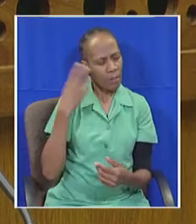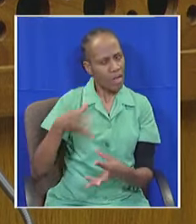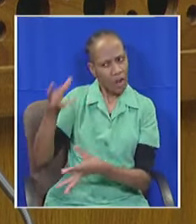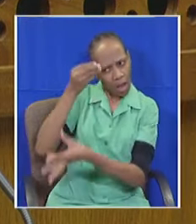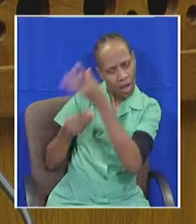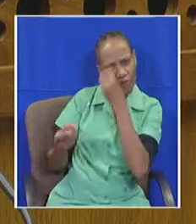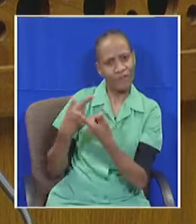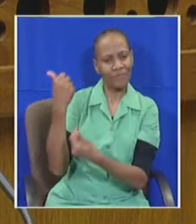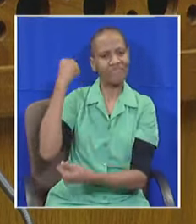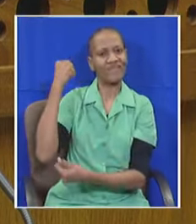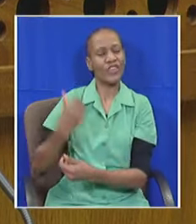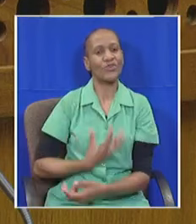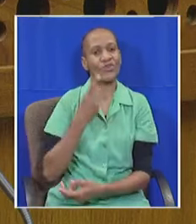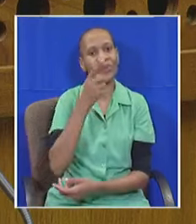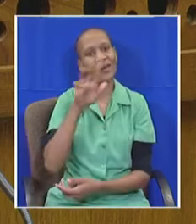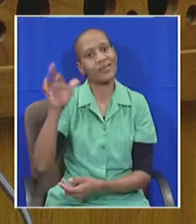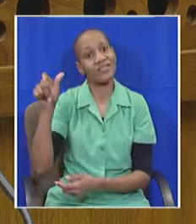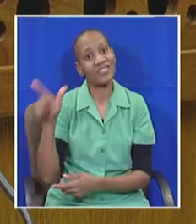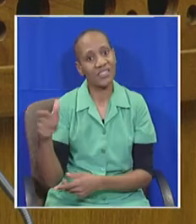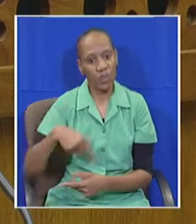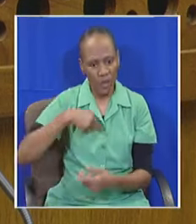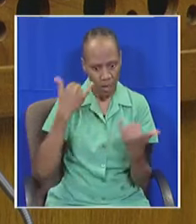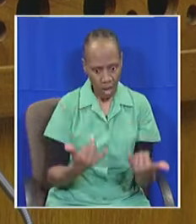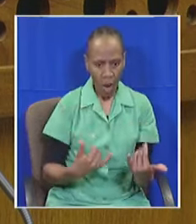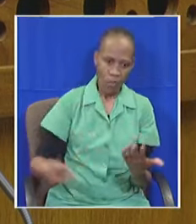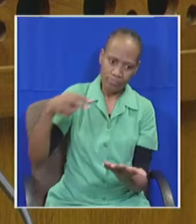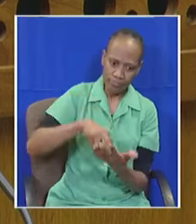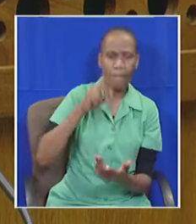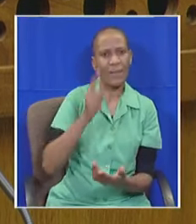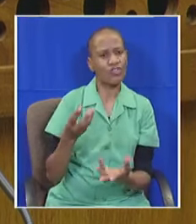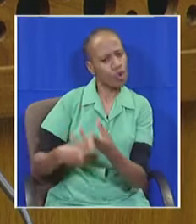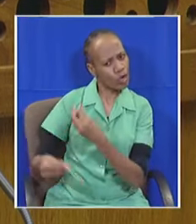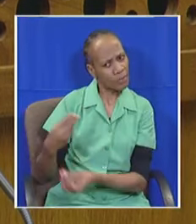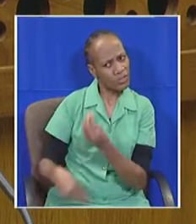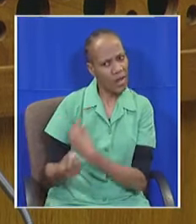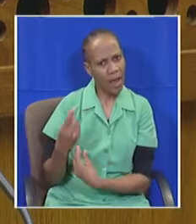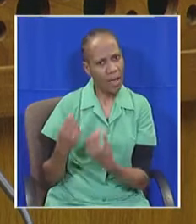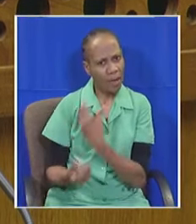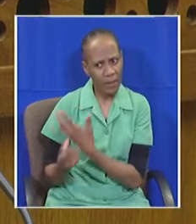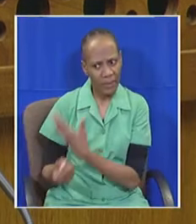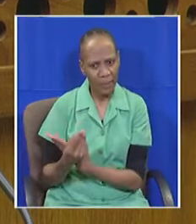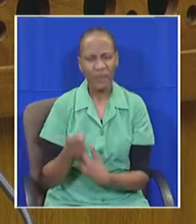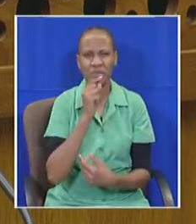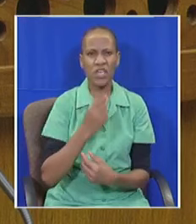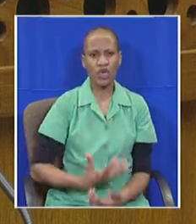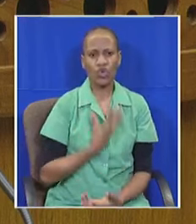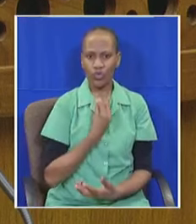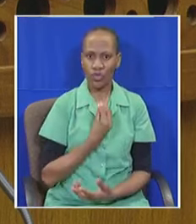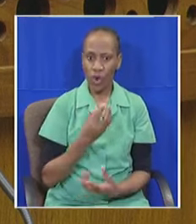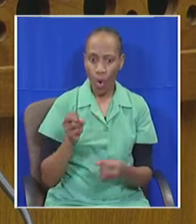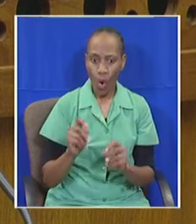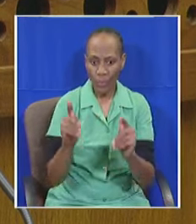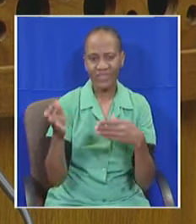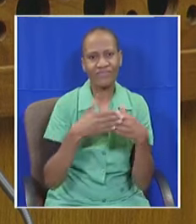1976 by standing up against all forms of corruptions which erode equal opportunities for young people. We